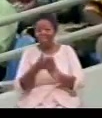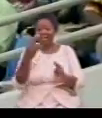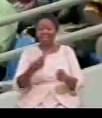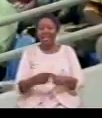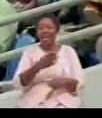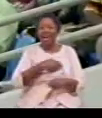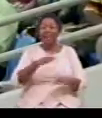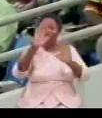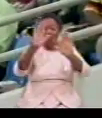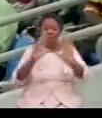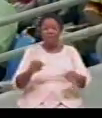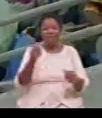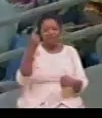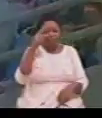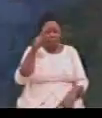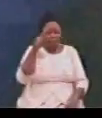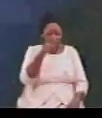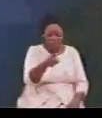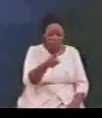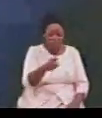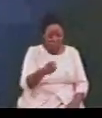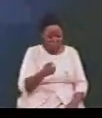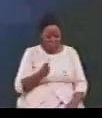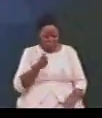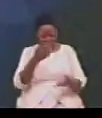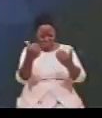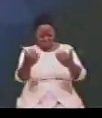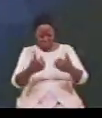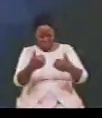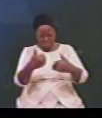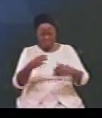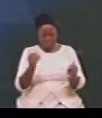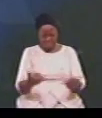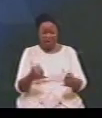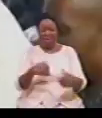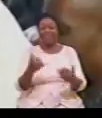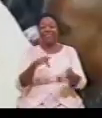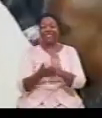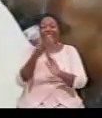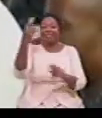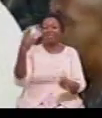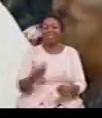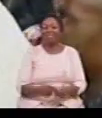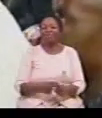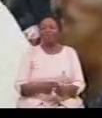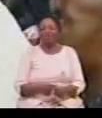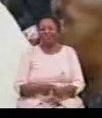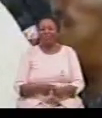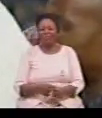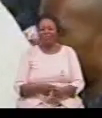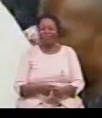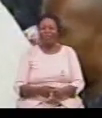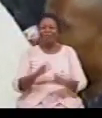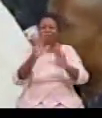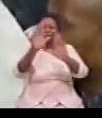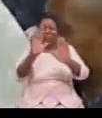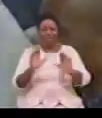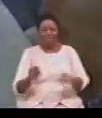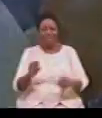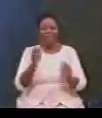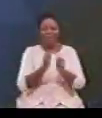and wonders for you in front of me, in Jesus' name.